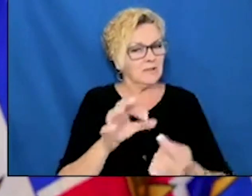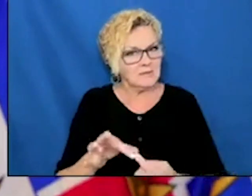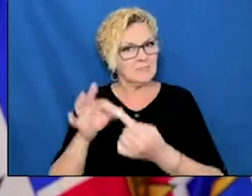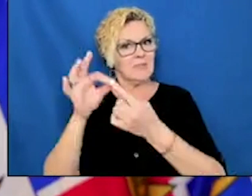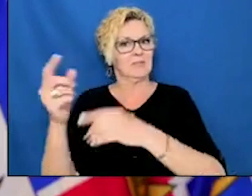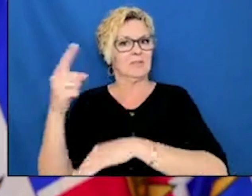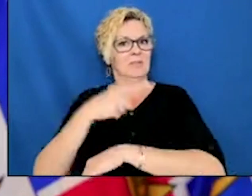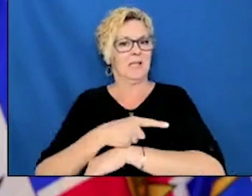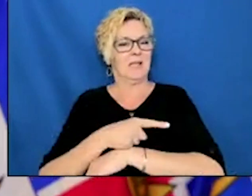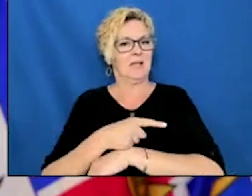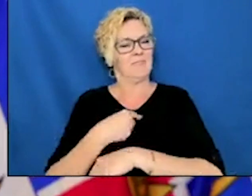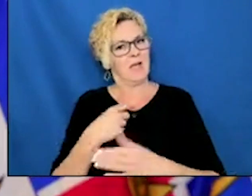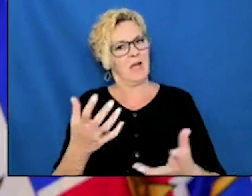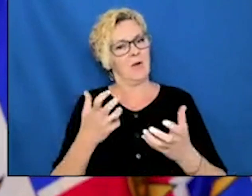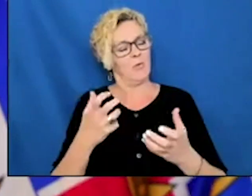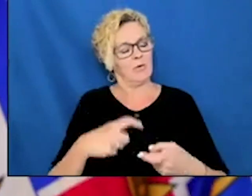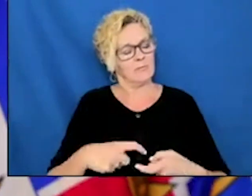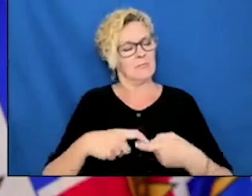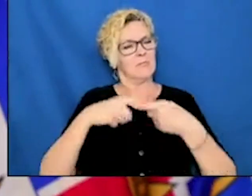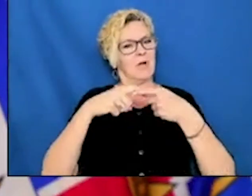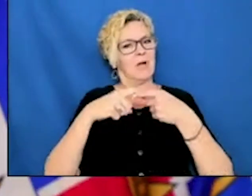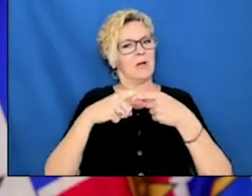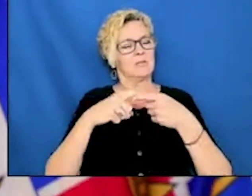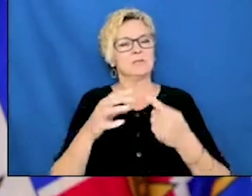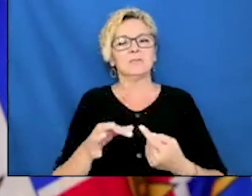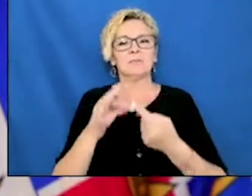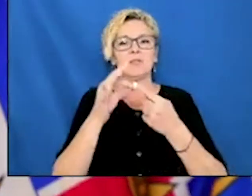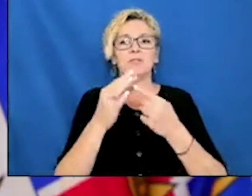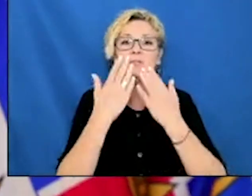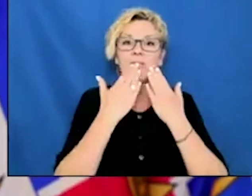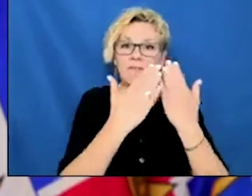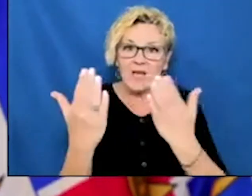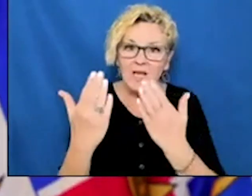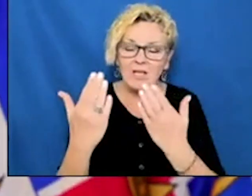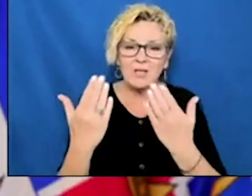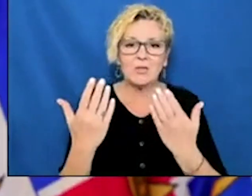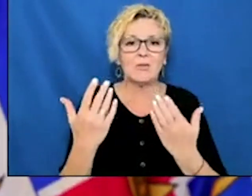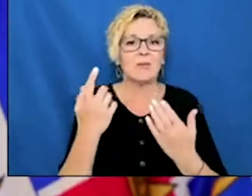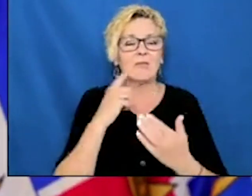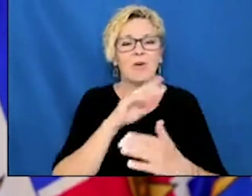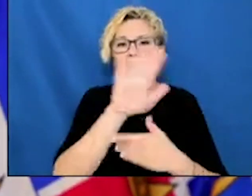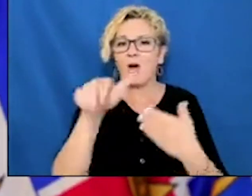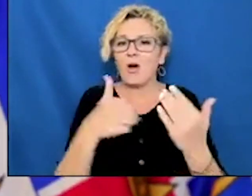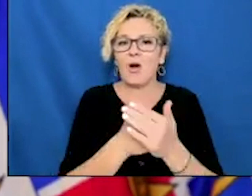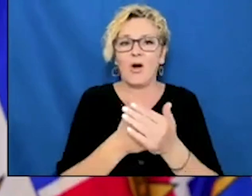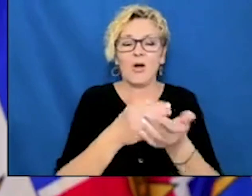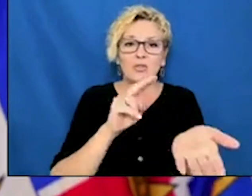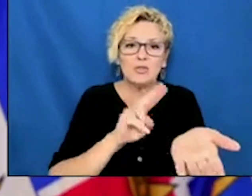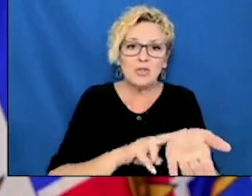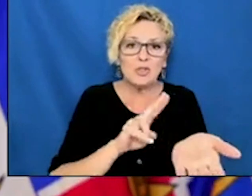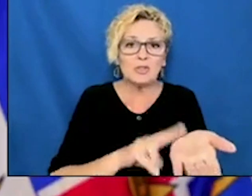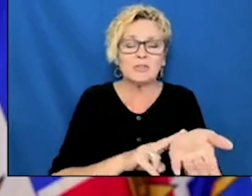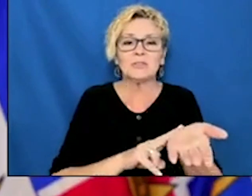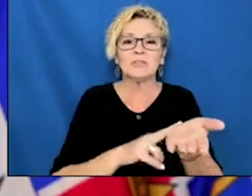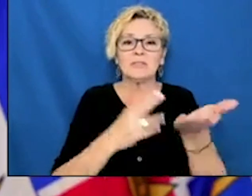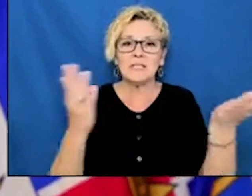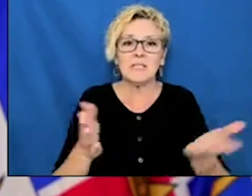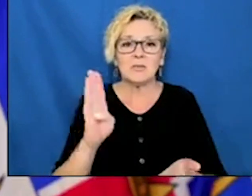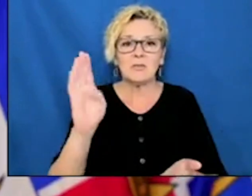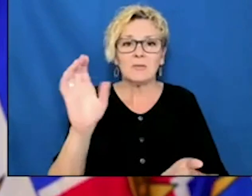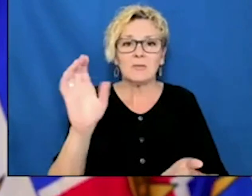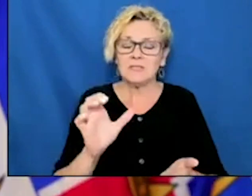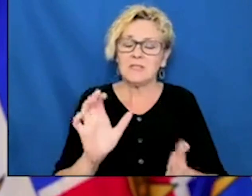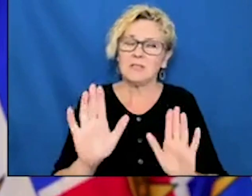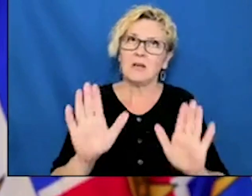past 15 months. We are in awe every day of the work that you do, and I just want to